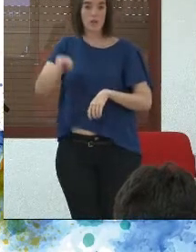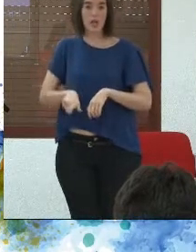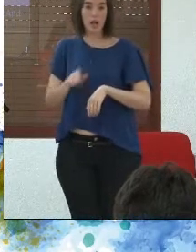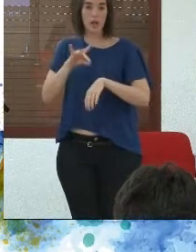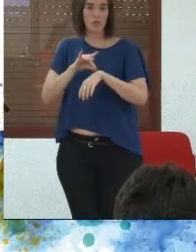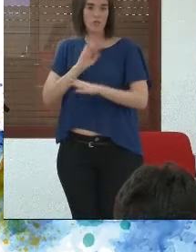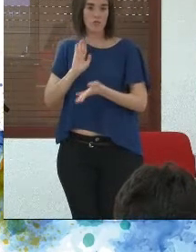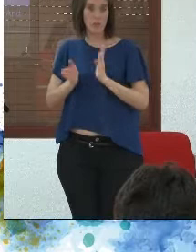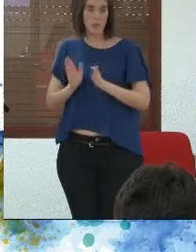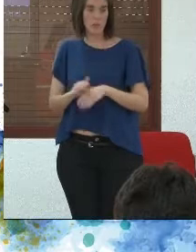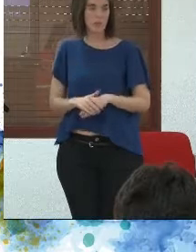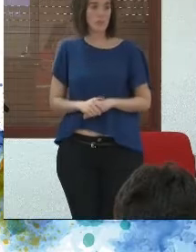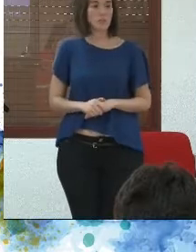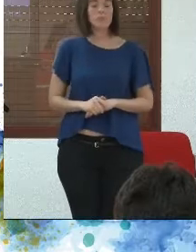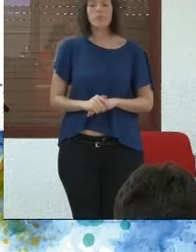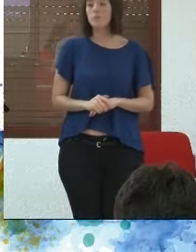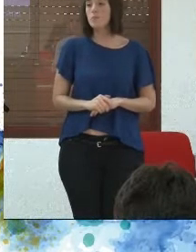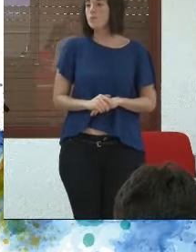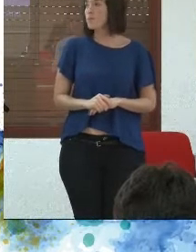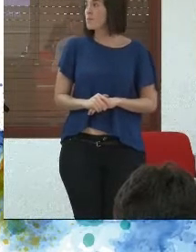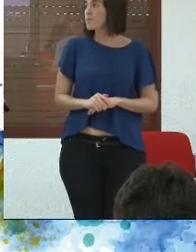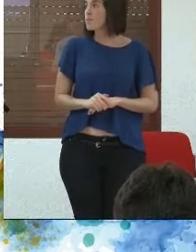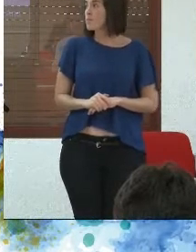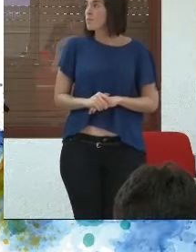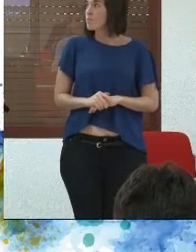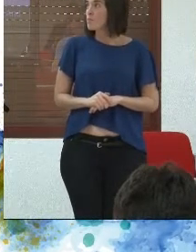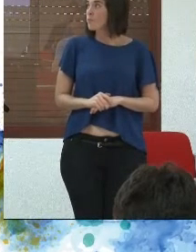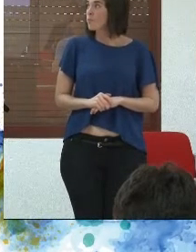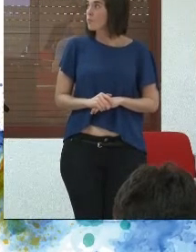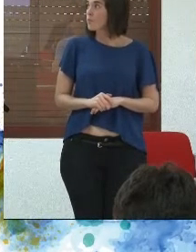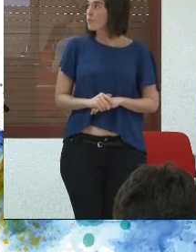the family and for the physiotherapist.